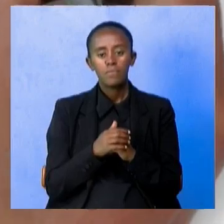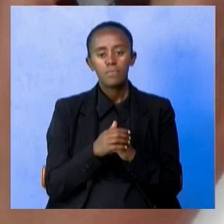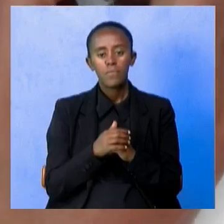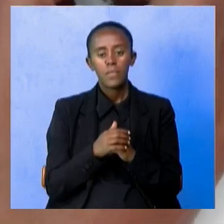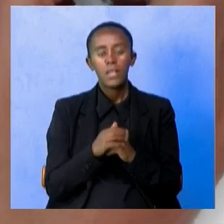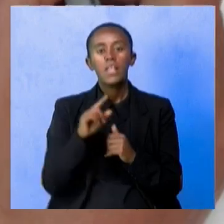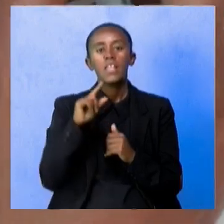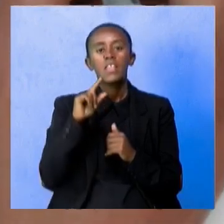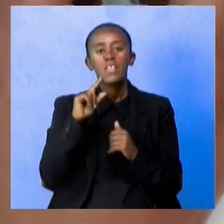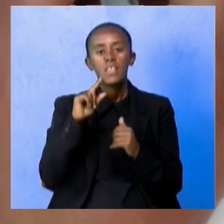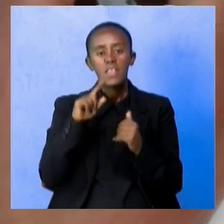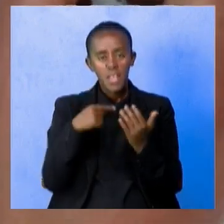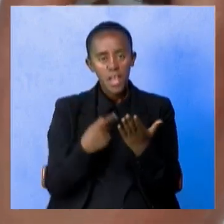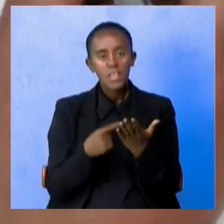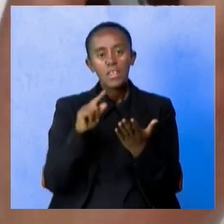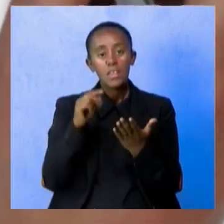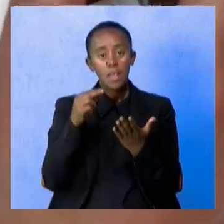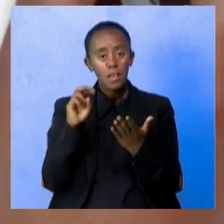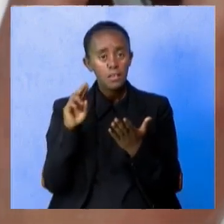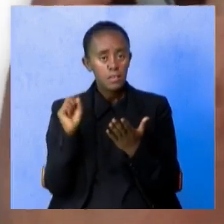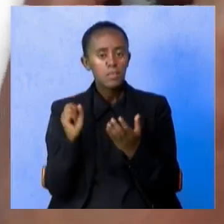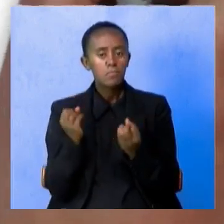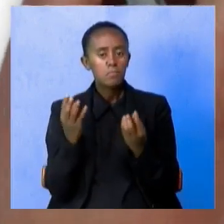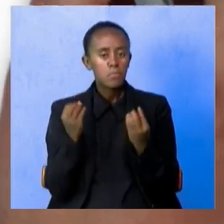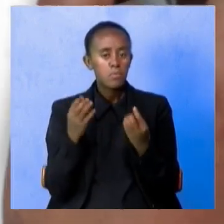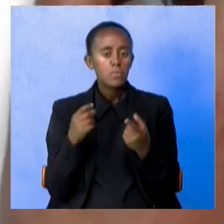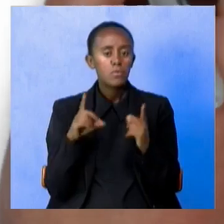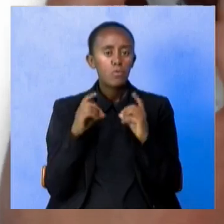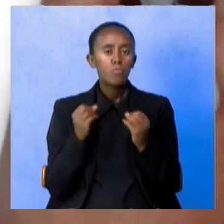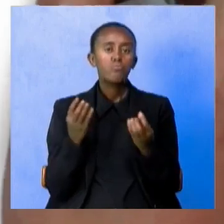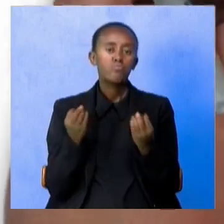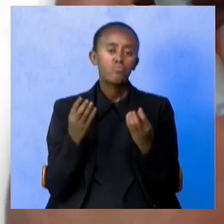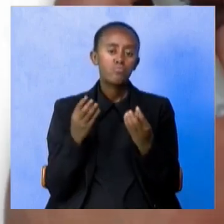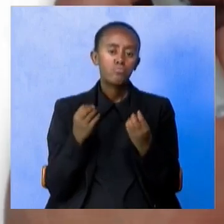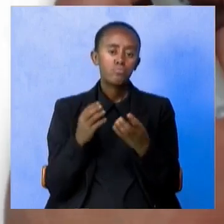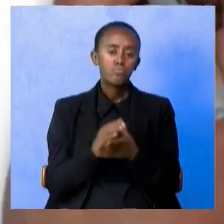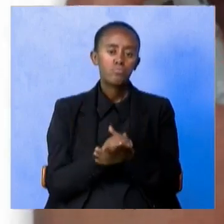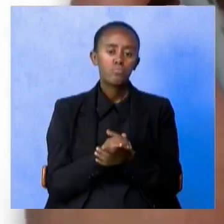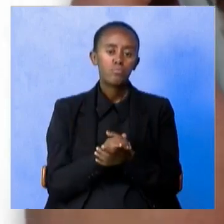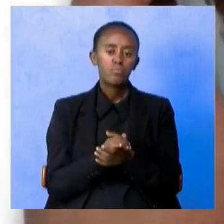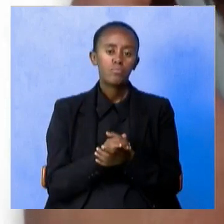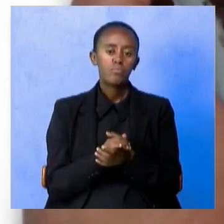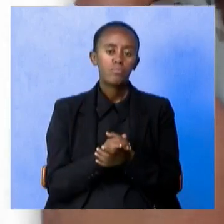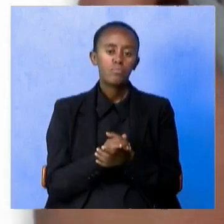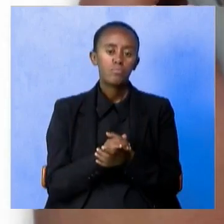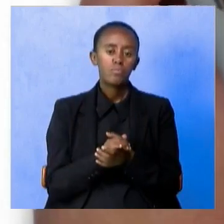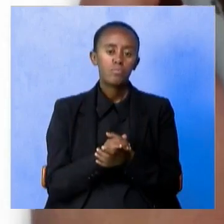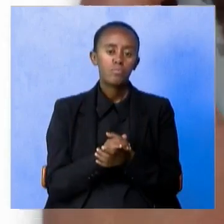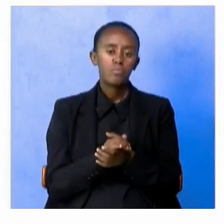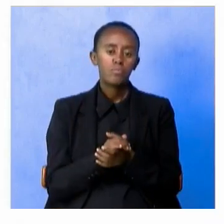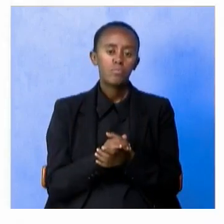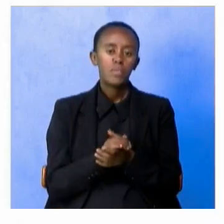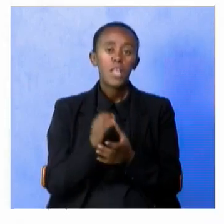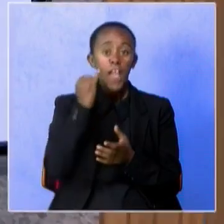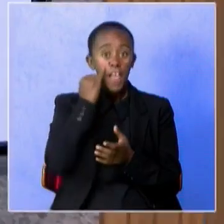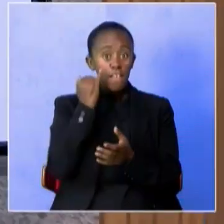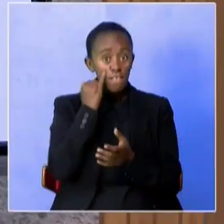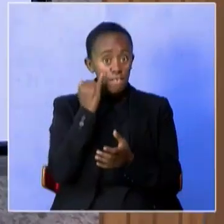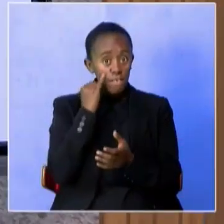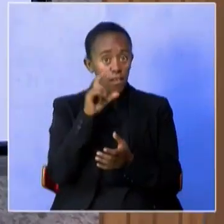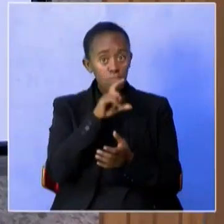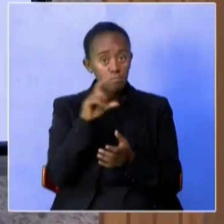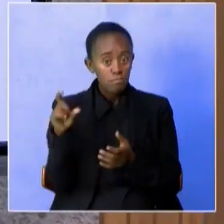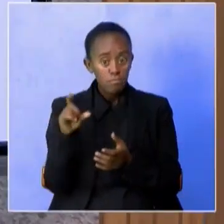thus, and many other. There are a lot of them. We also have if. If is also